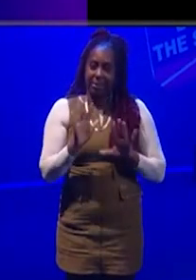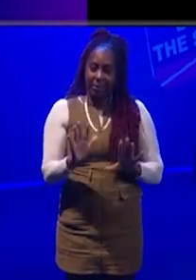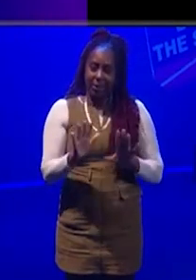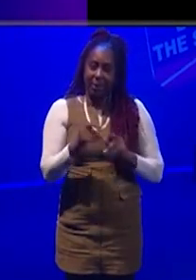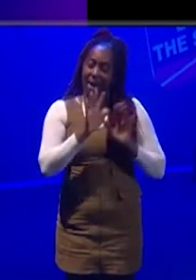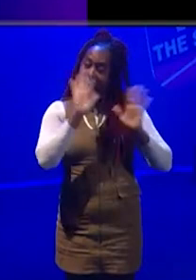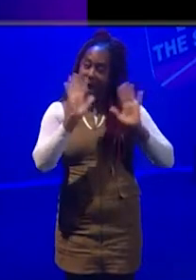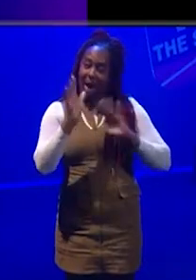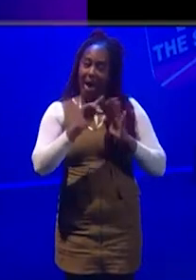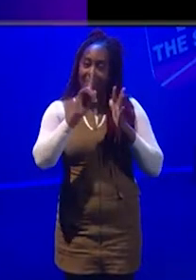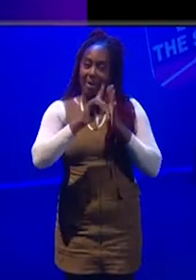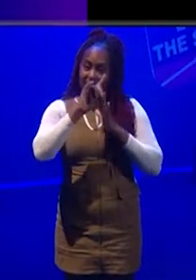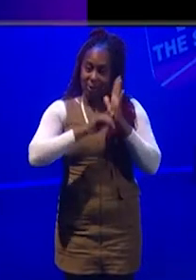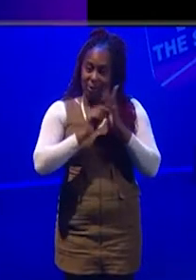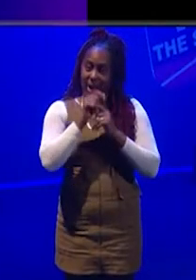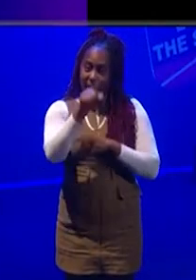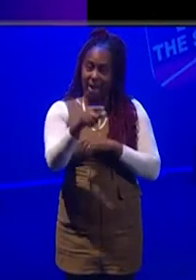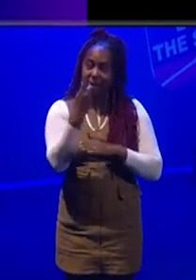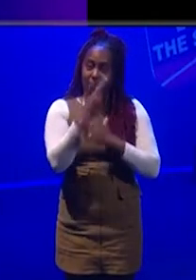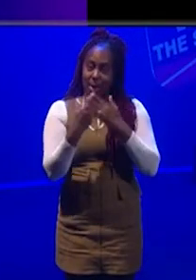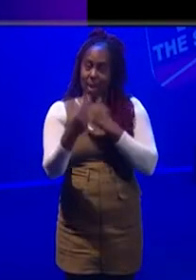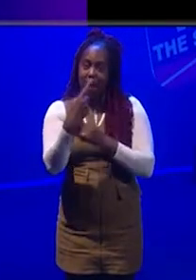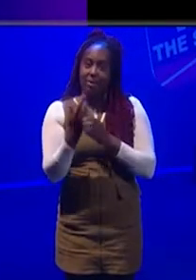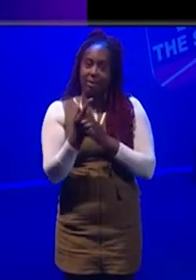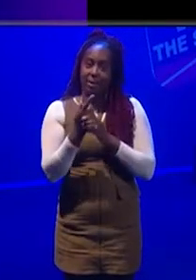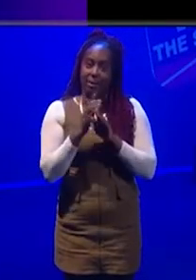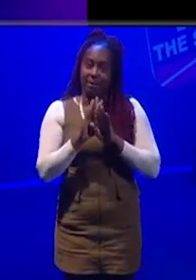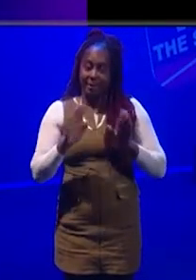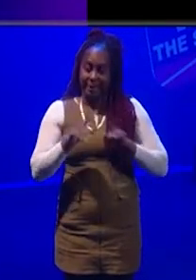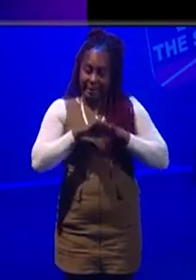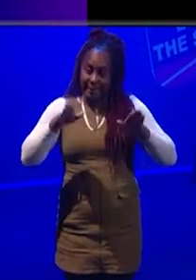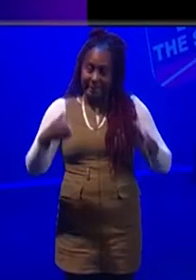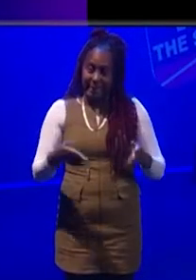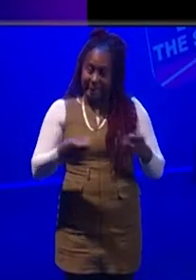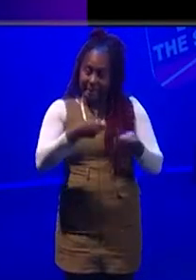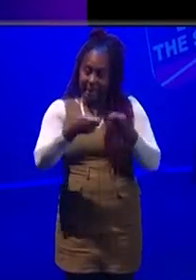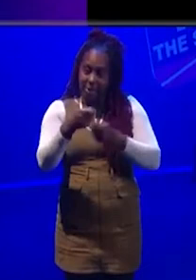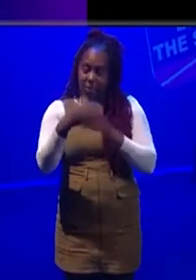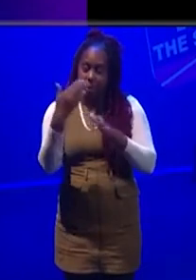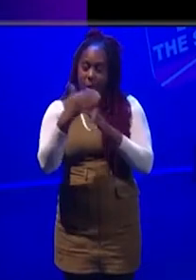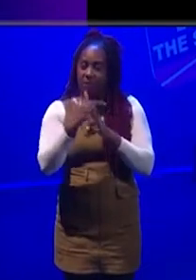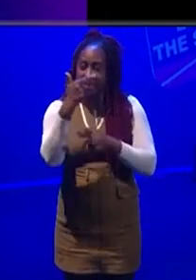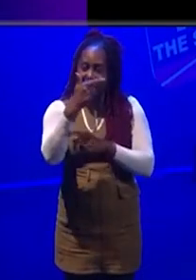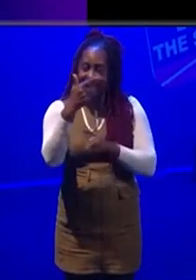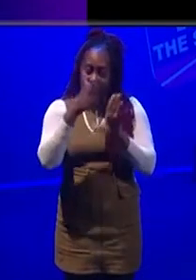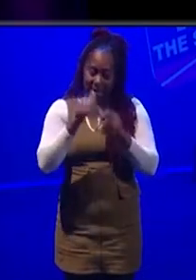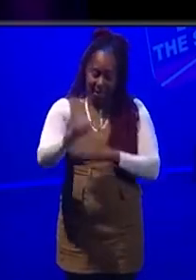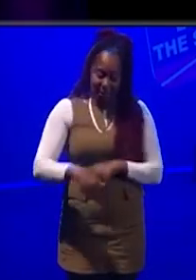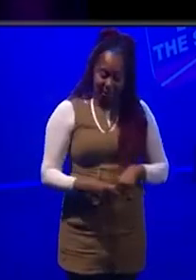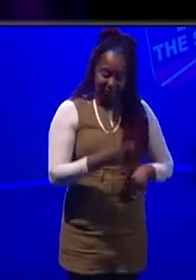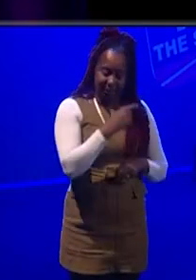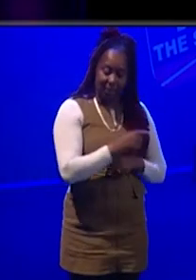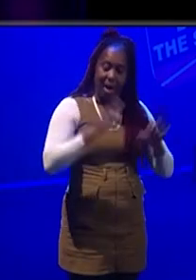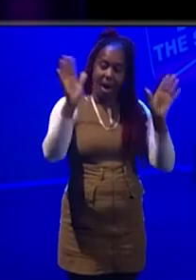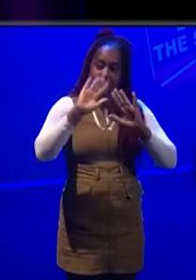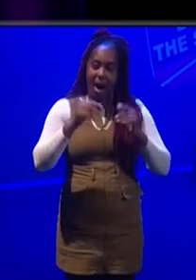EJ. I am myself a freelance stage manager who's been working in theatre for the past 7 years. And this is Effia. Hi,